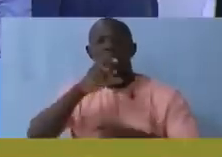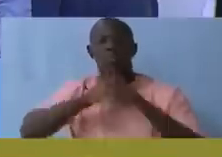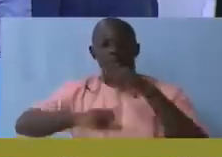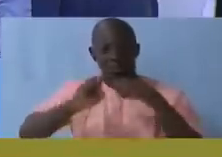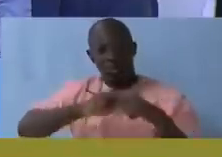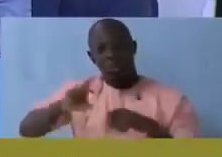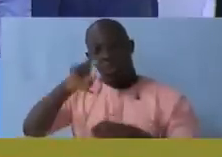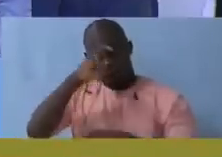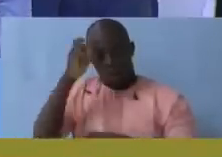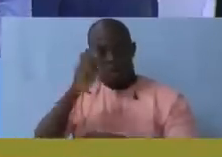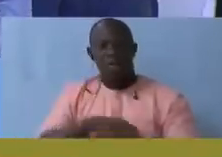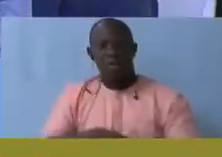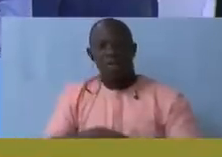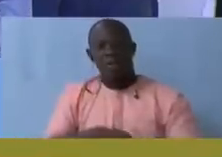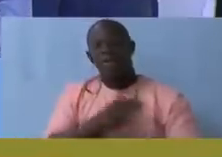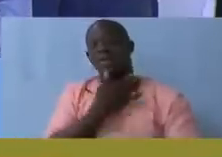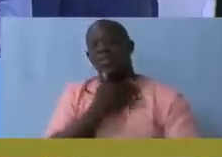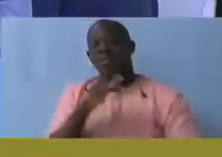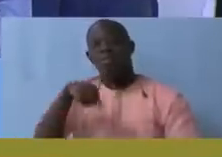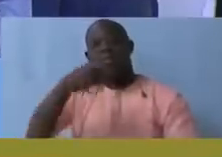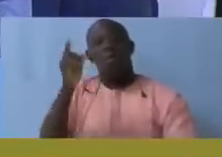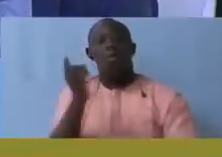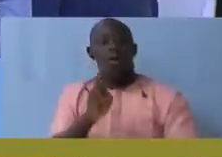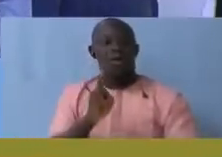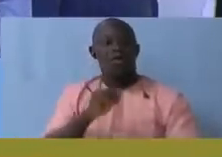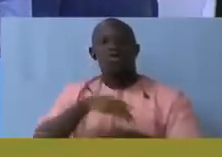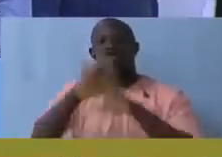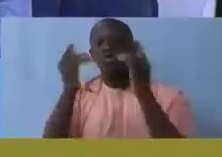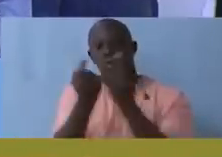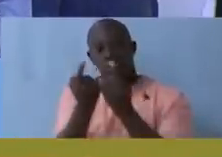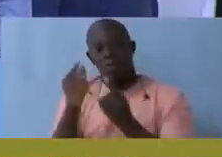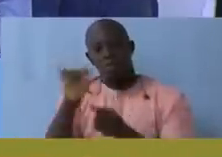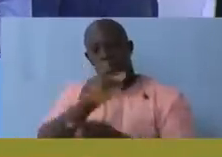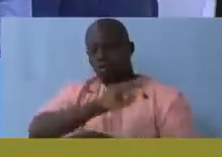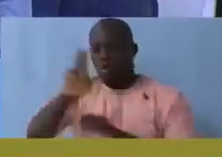simply for something that you cannot rectify.